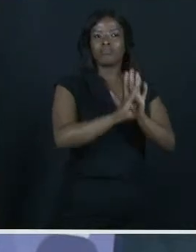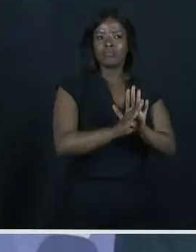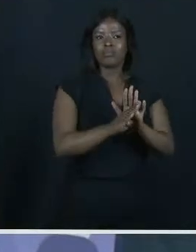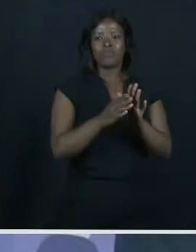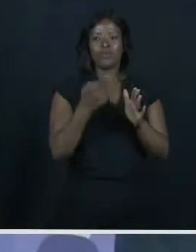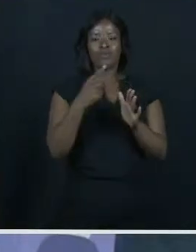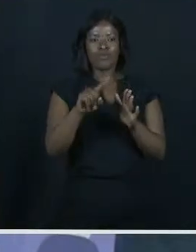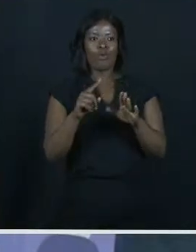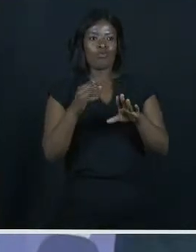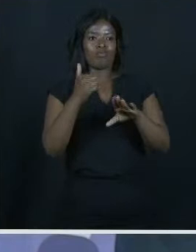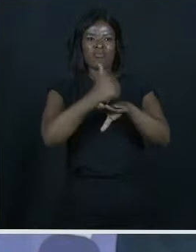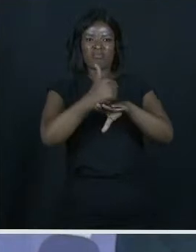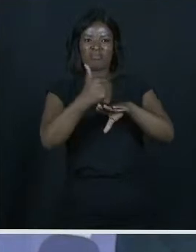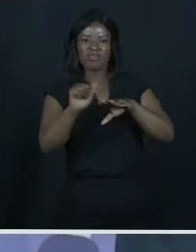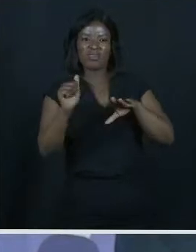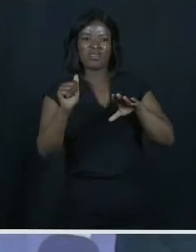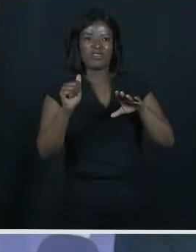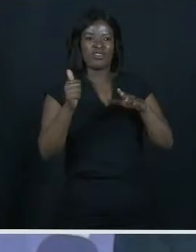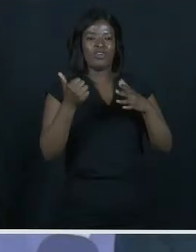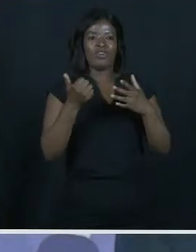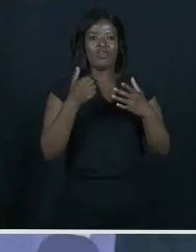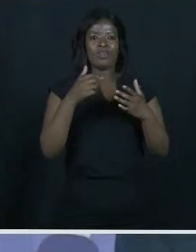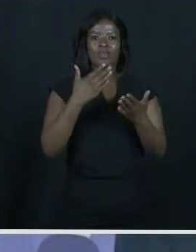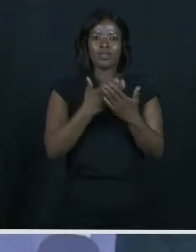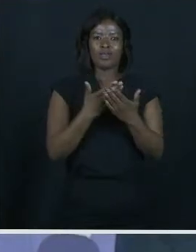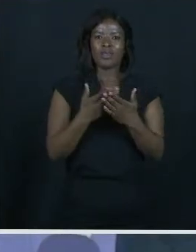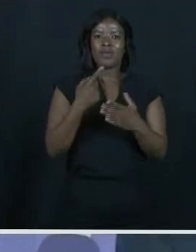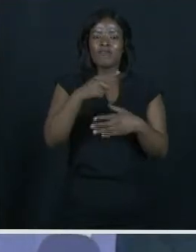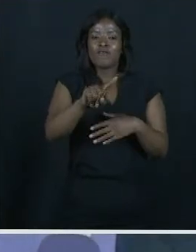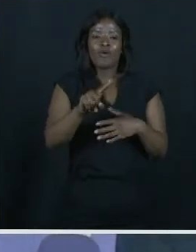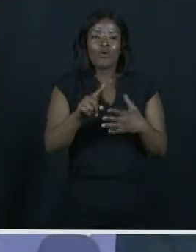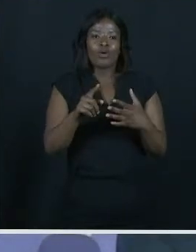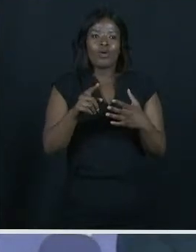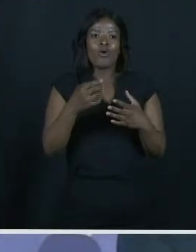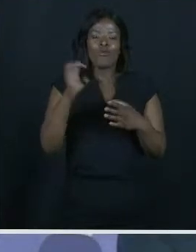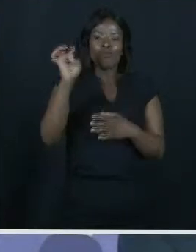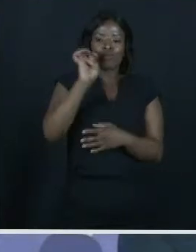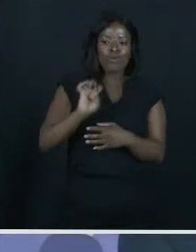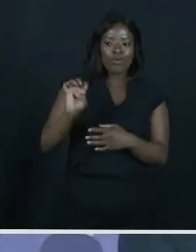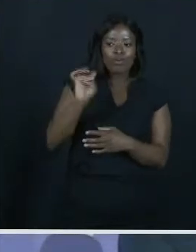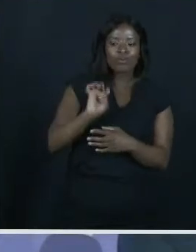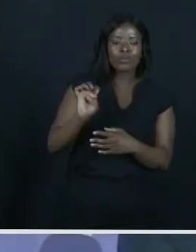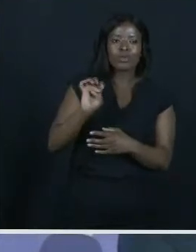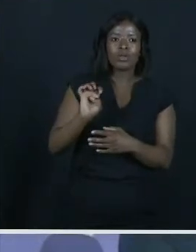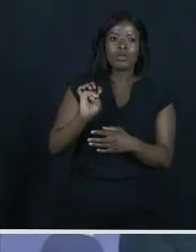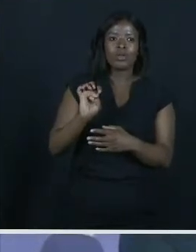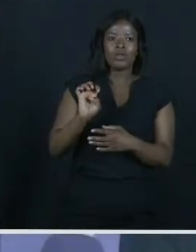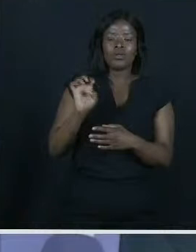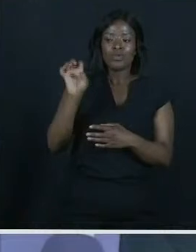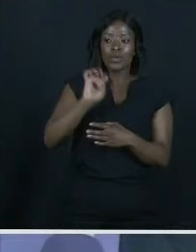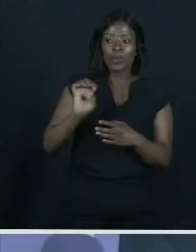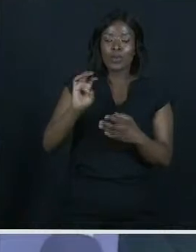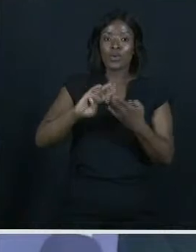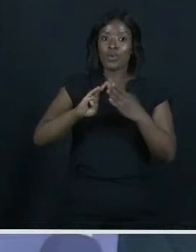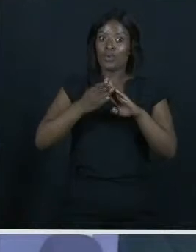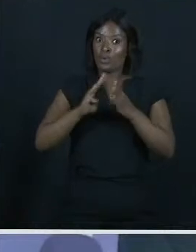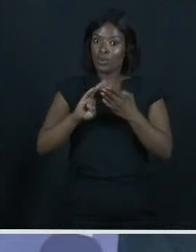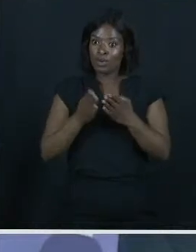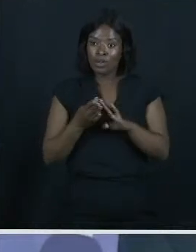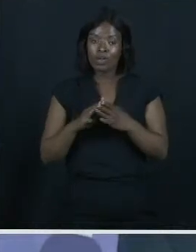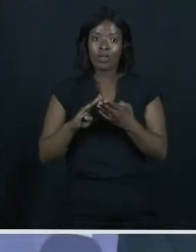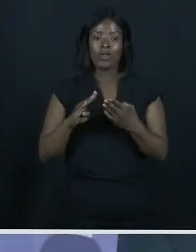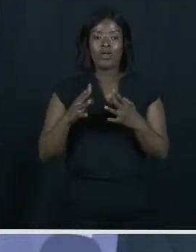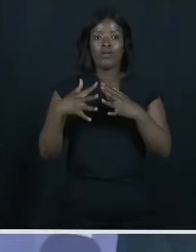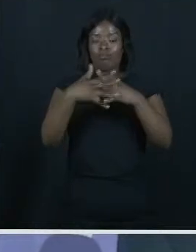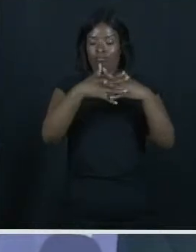Partner Coordination Group that comprises the member states of the European Union, the United States